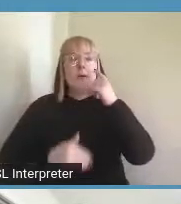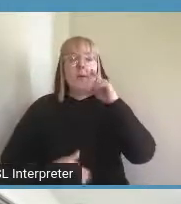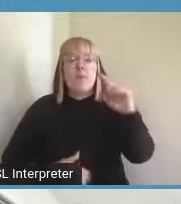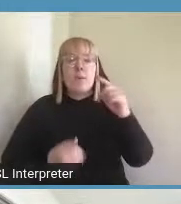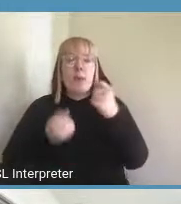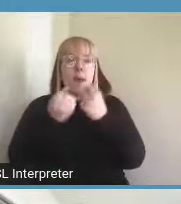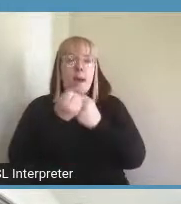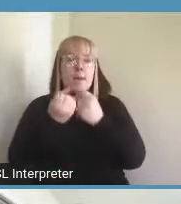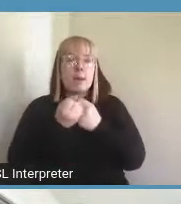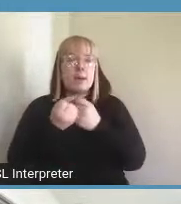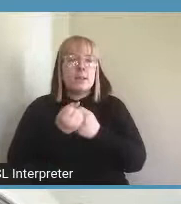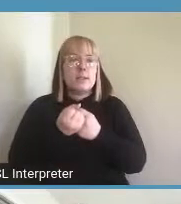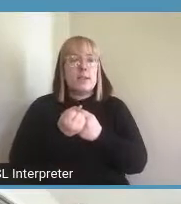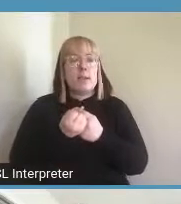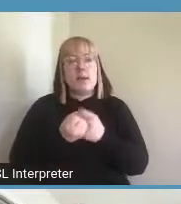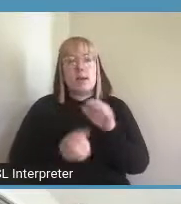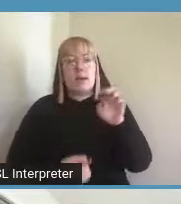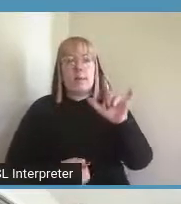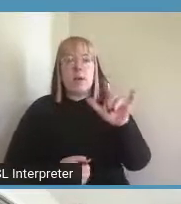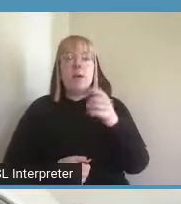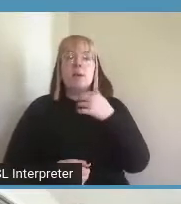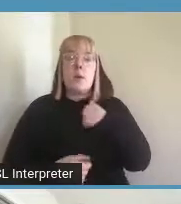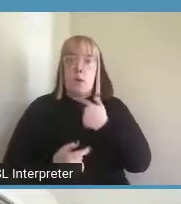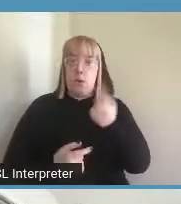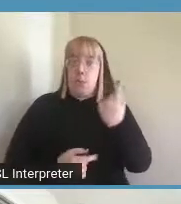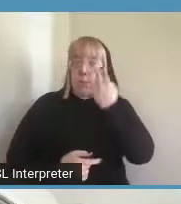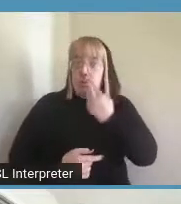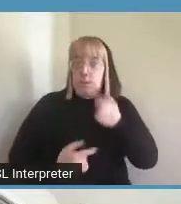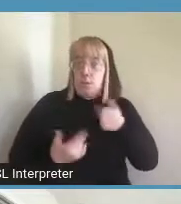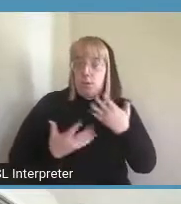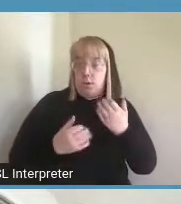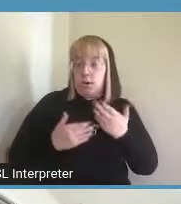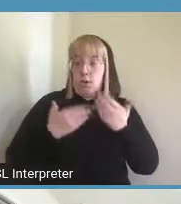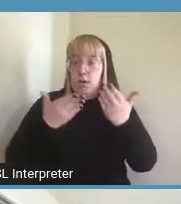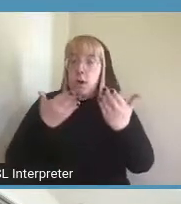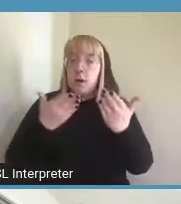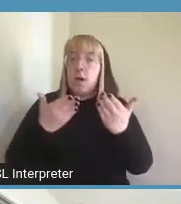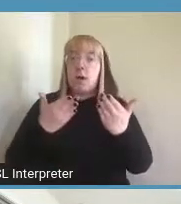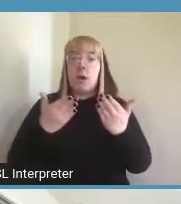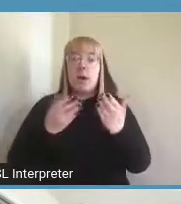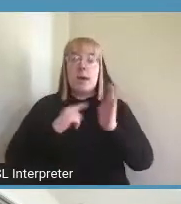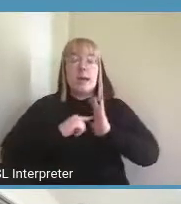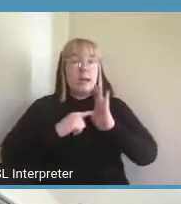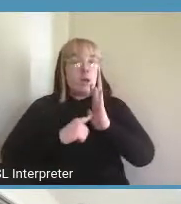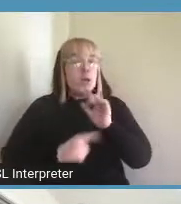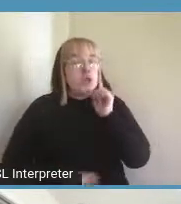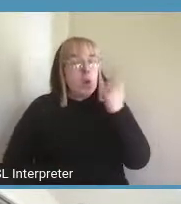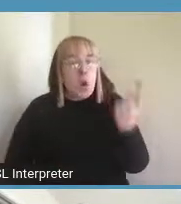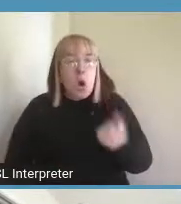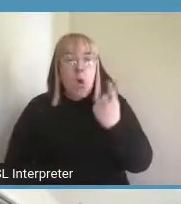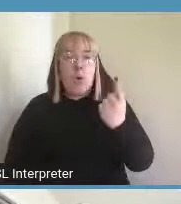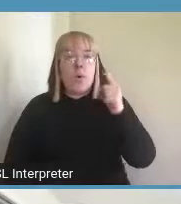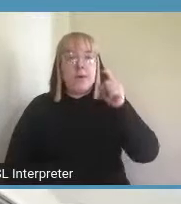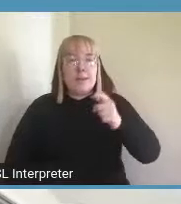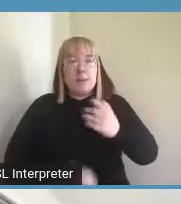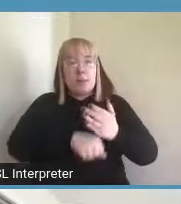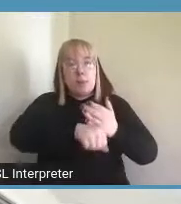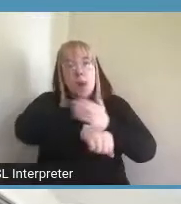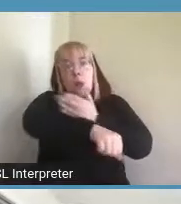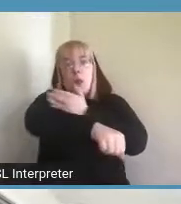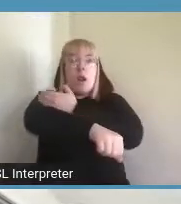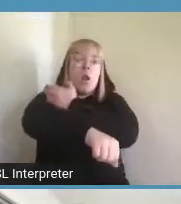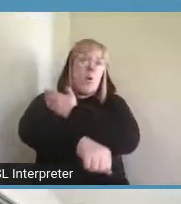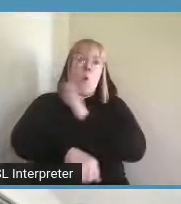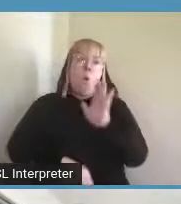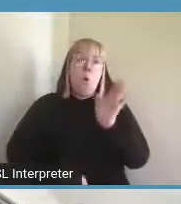email. And the reason I wanted to bring this one up for you is that indicators don't always have to be growth. Limitless growth is not realistic.